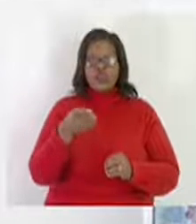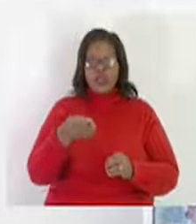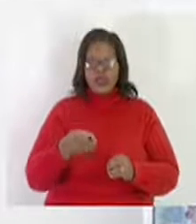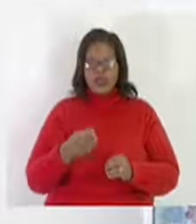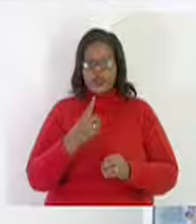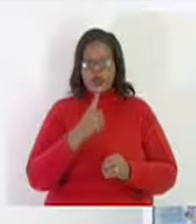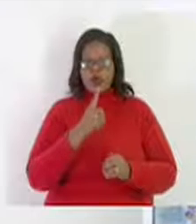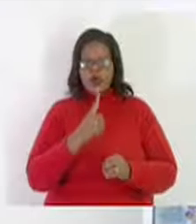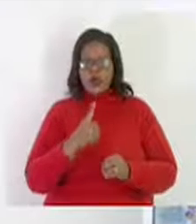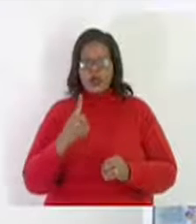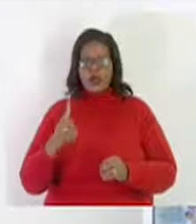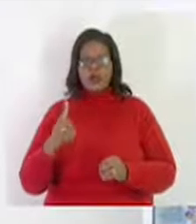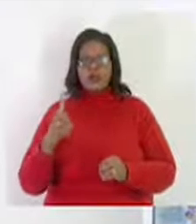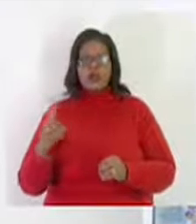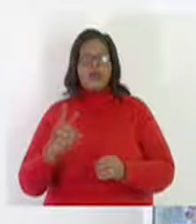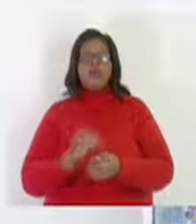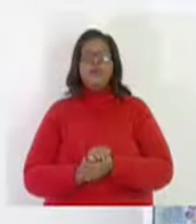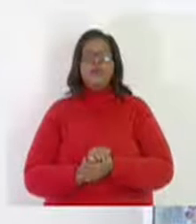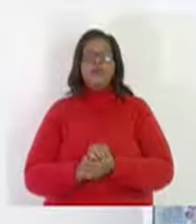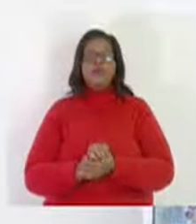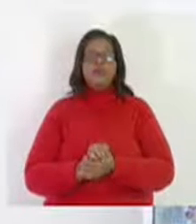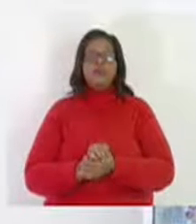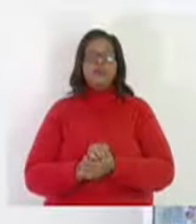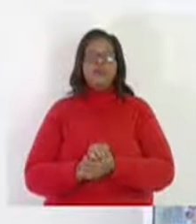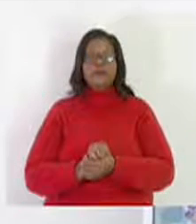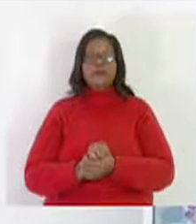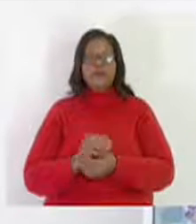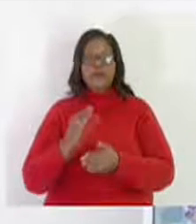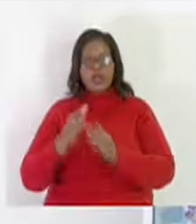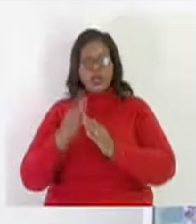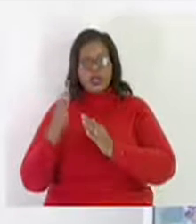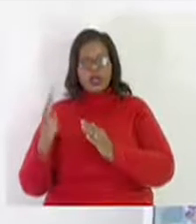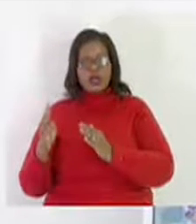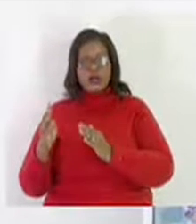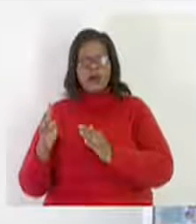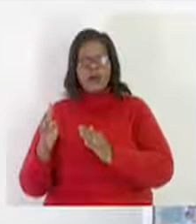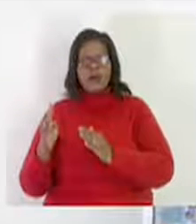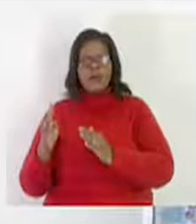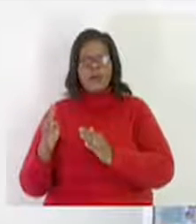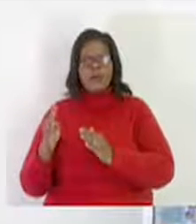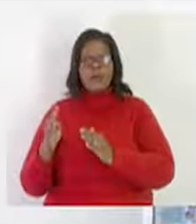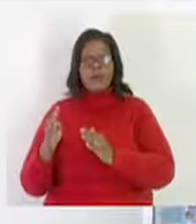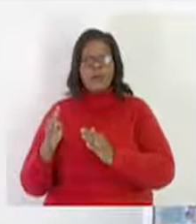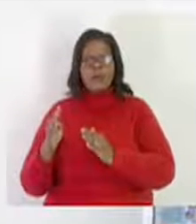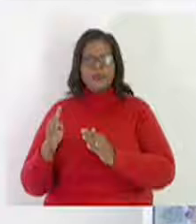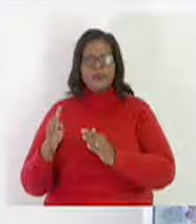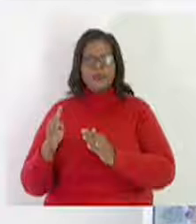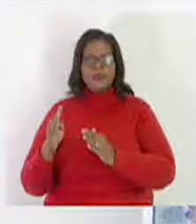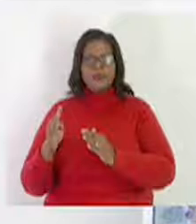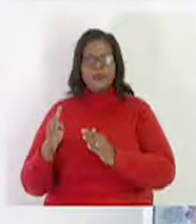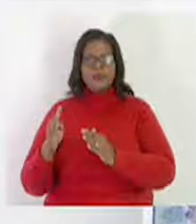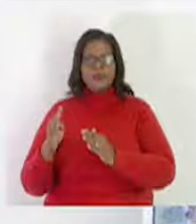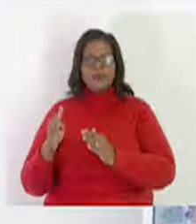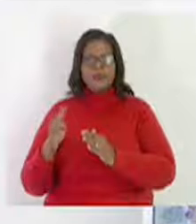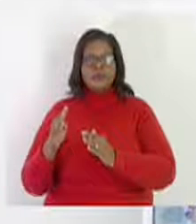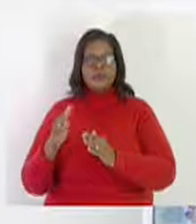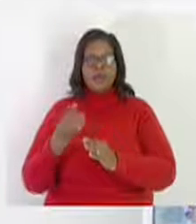10,111, and then I'll have another one which is